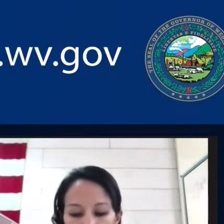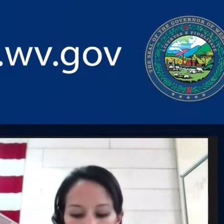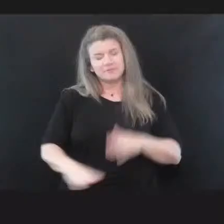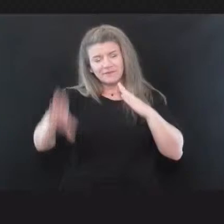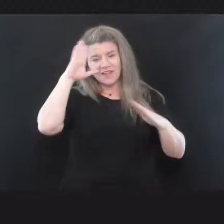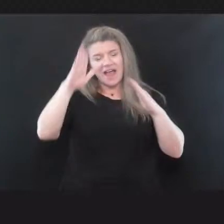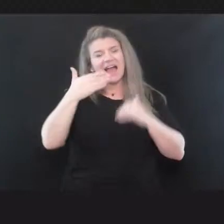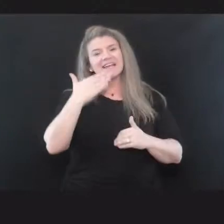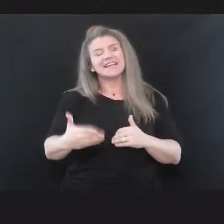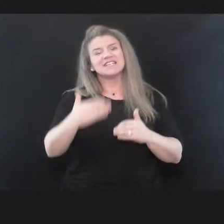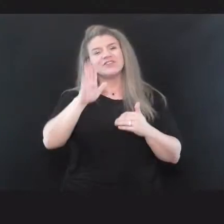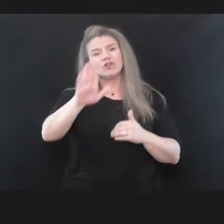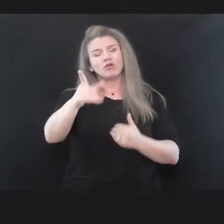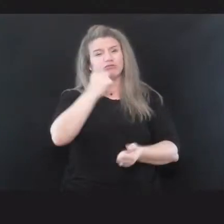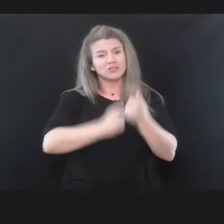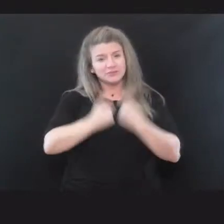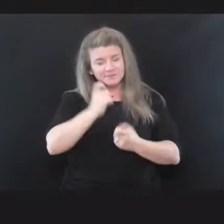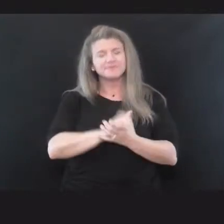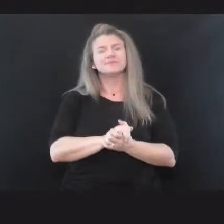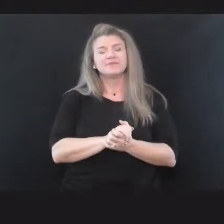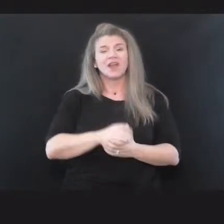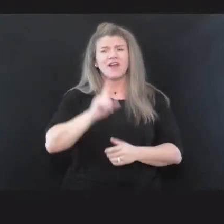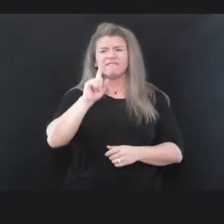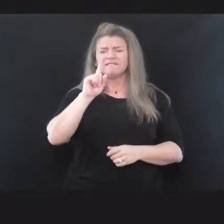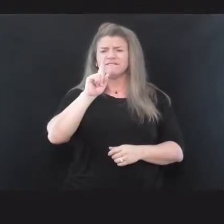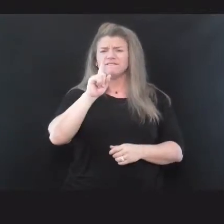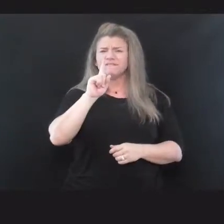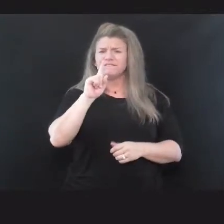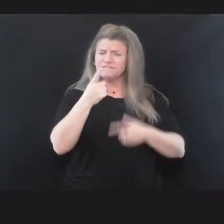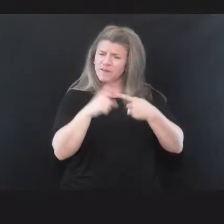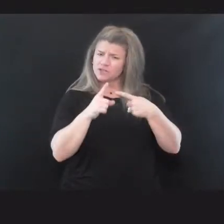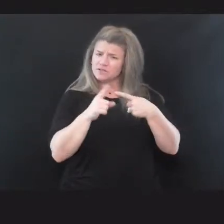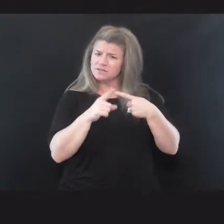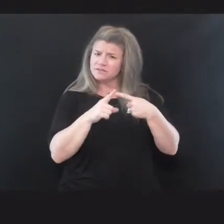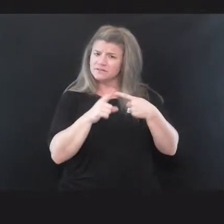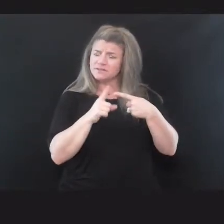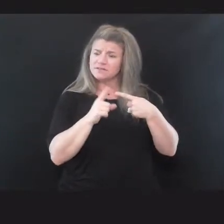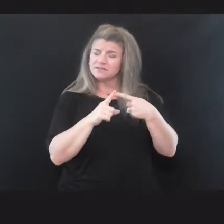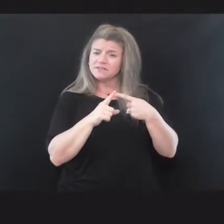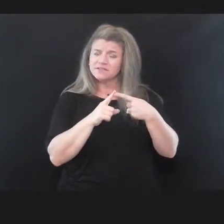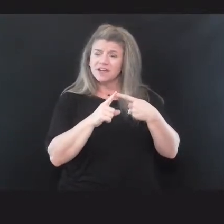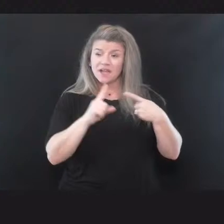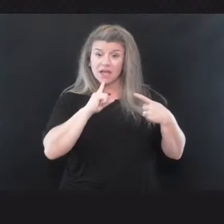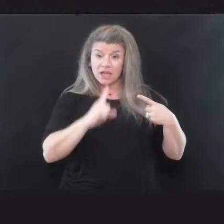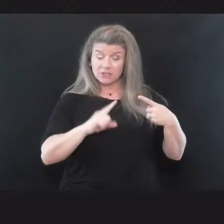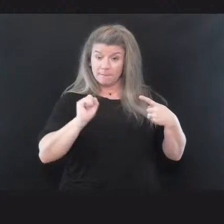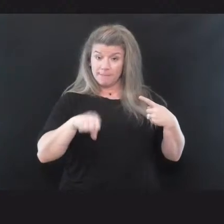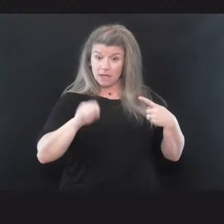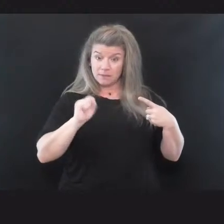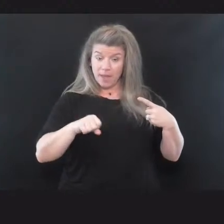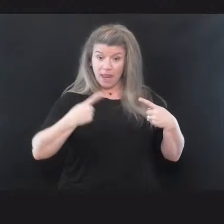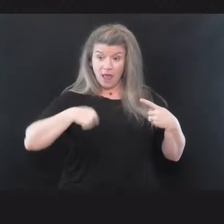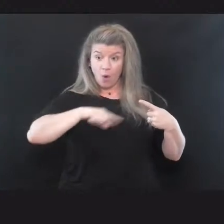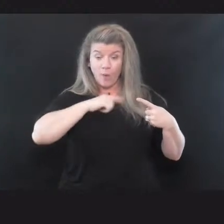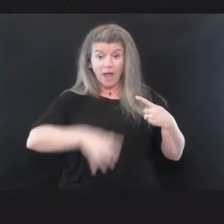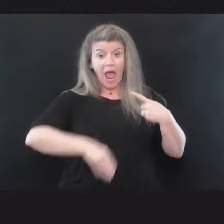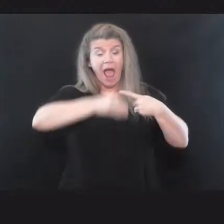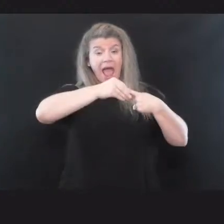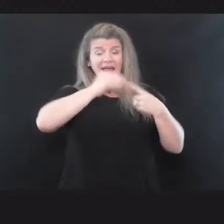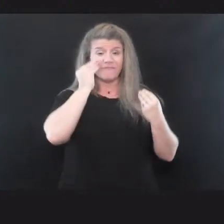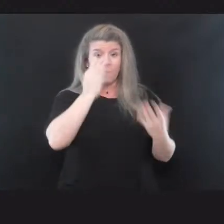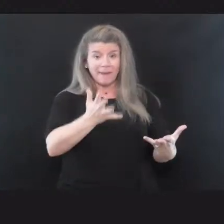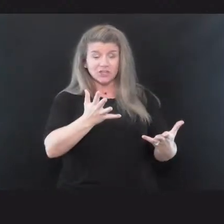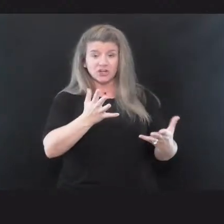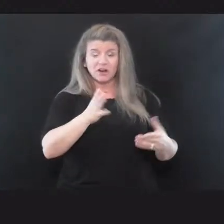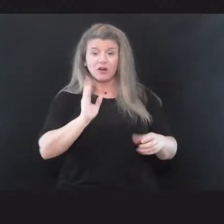Hi, thanks for taking my question. A couple of real quick. One, is there a possibility we could add data to